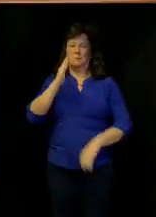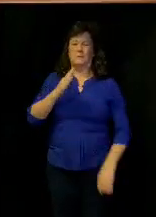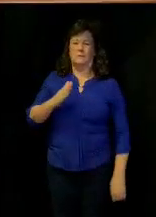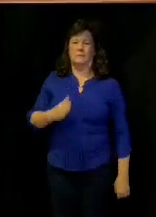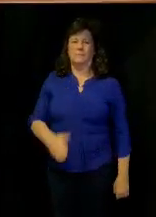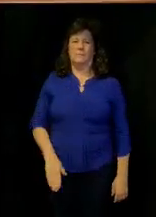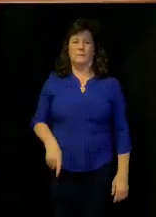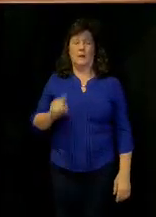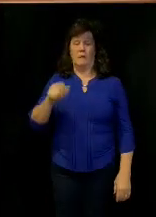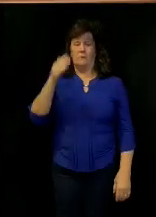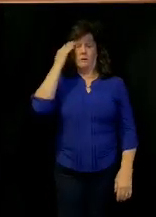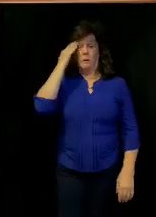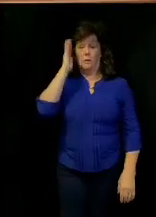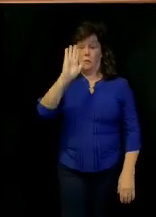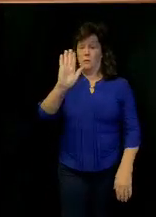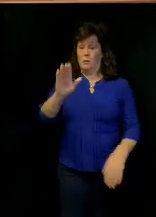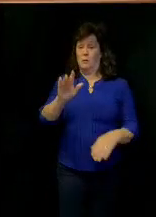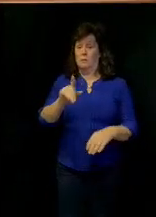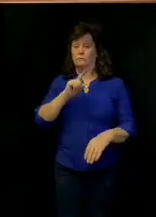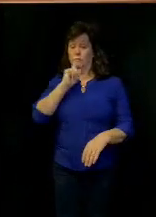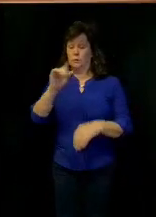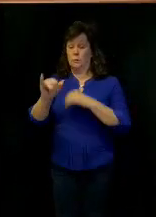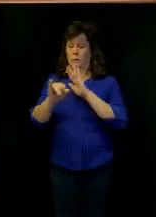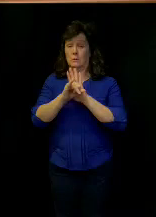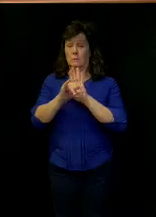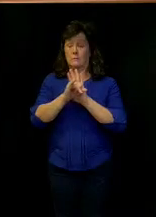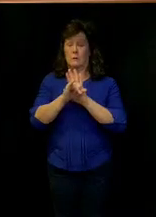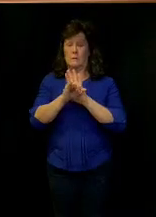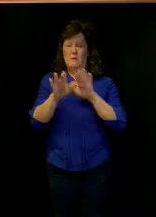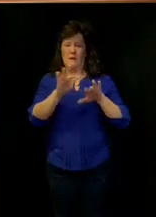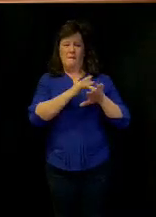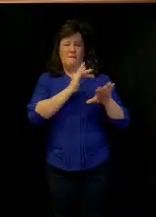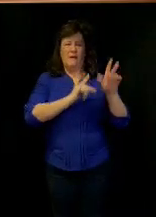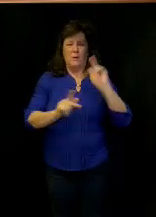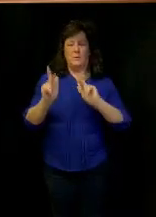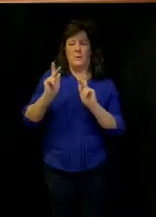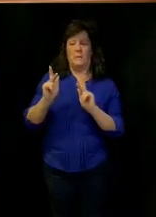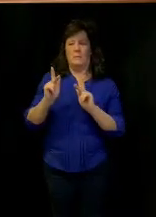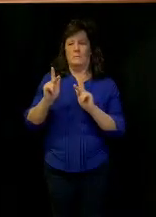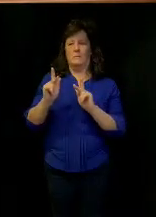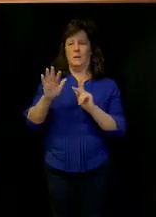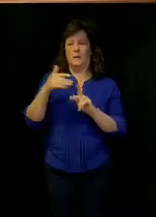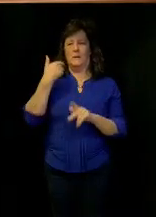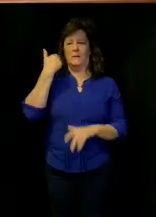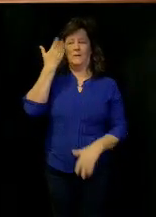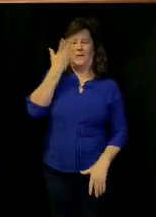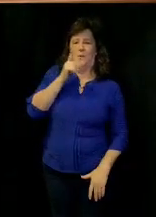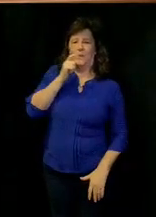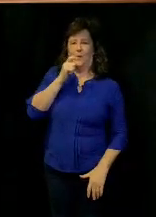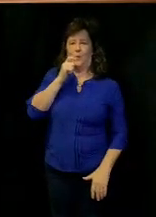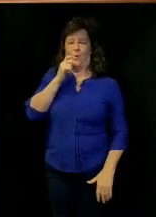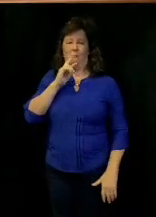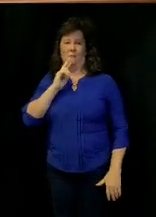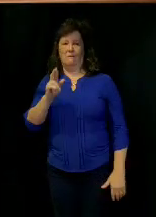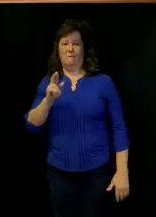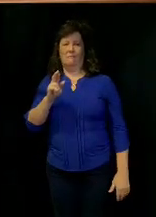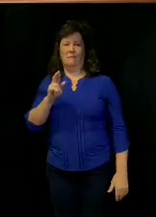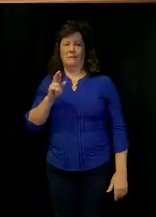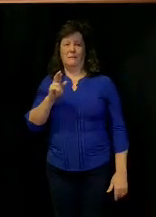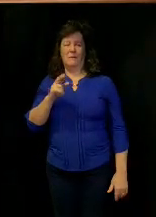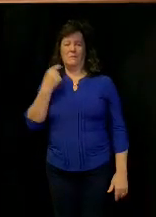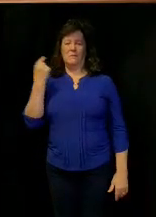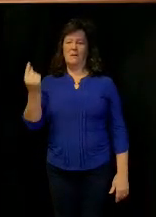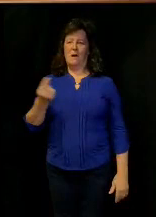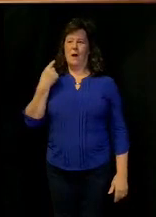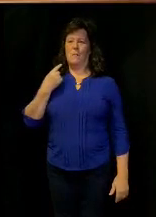You got to know who you are. The enemy takes advantage of people that don't know who they are. So we have to all the time